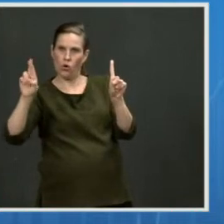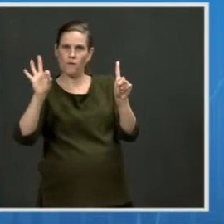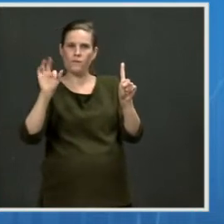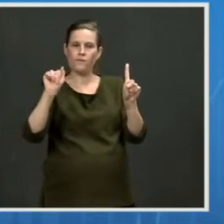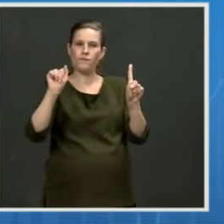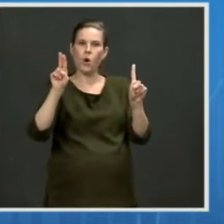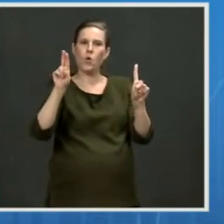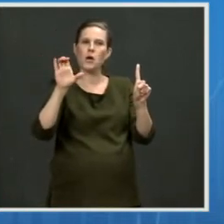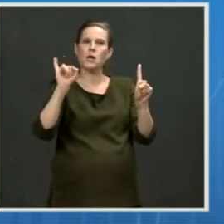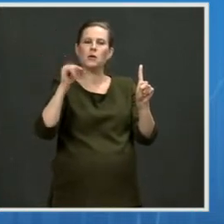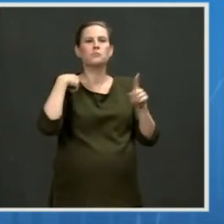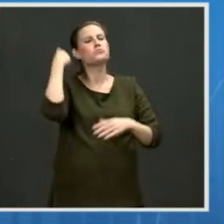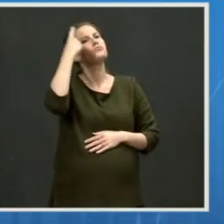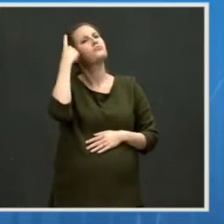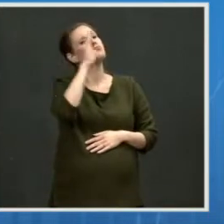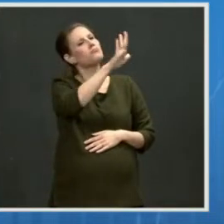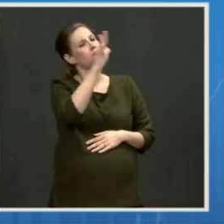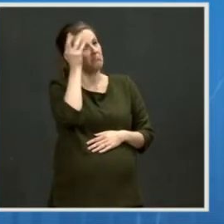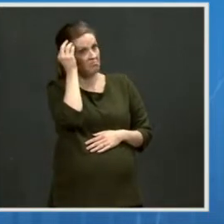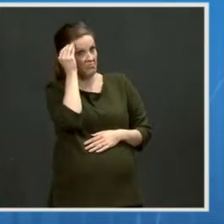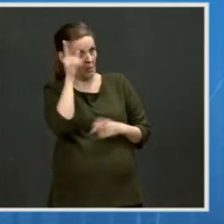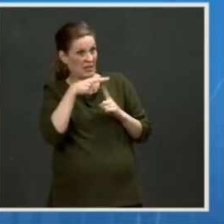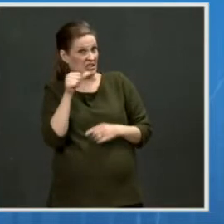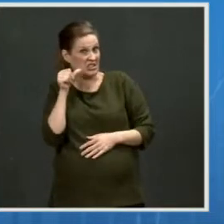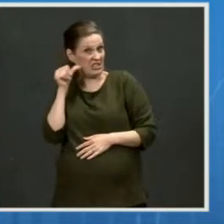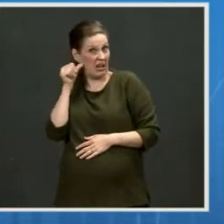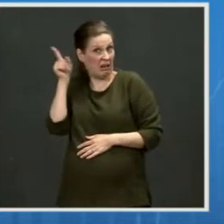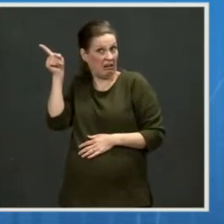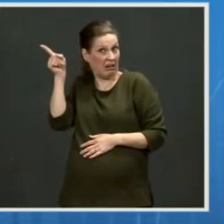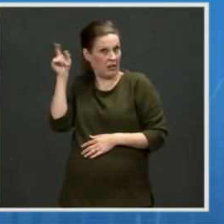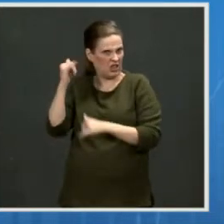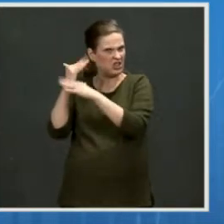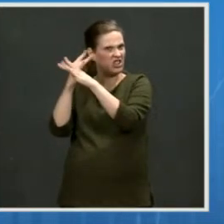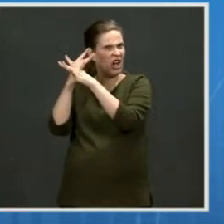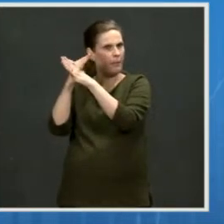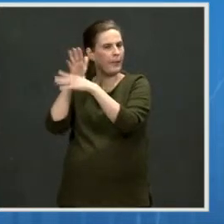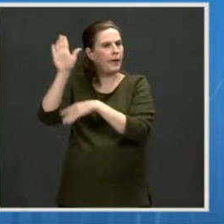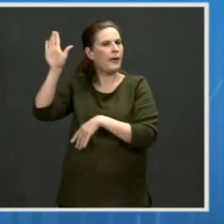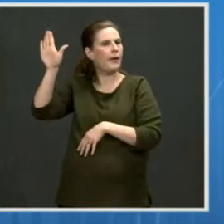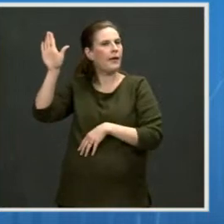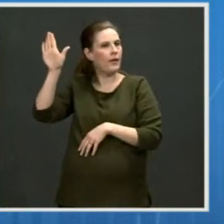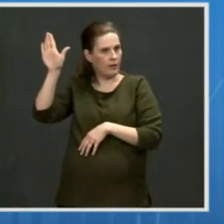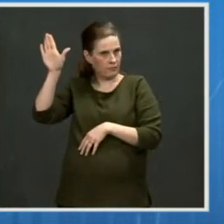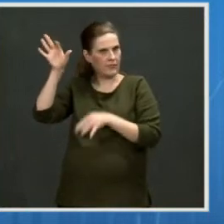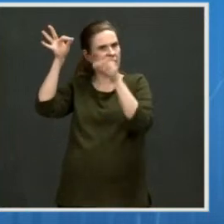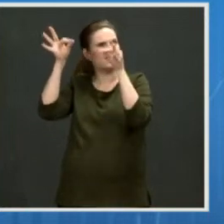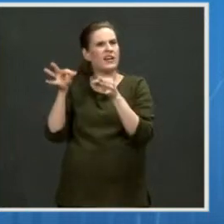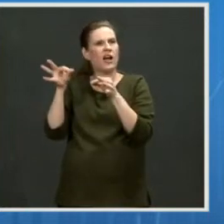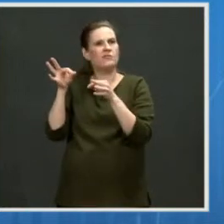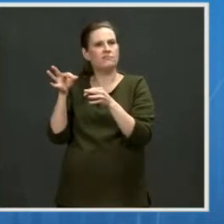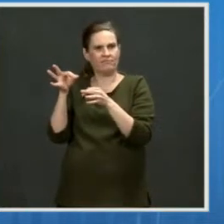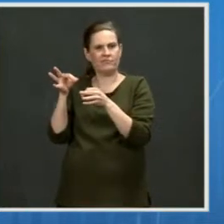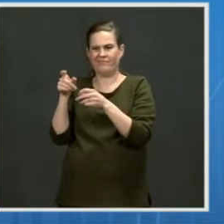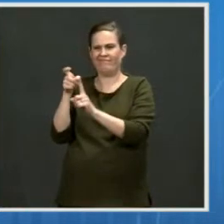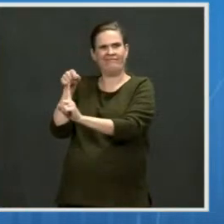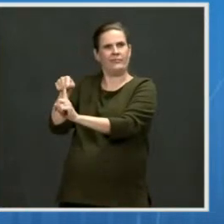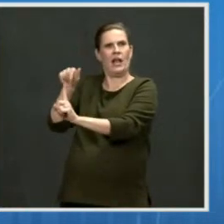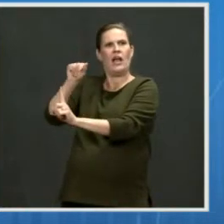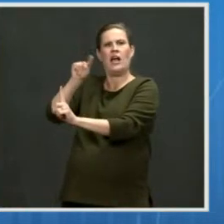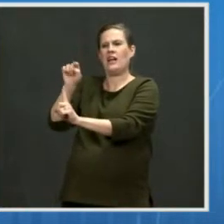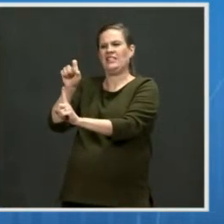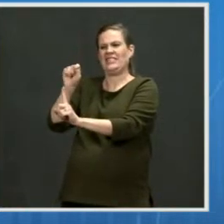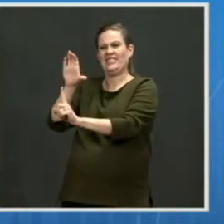the decision yesterday by the German regulators to restrict the use of AstraZeneca's vaccine in people under 30